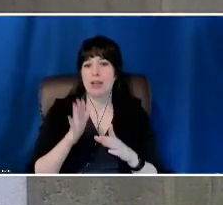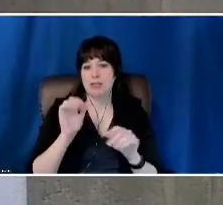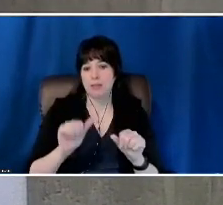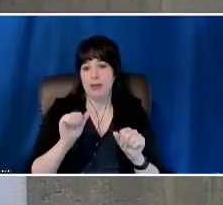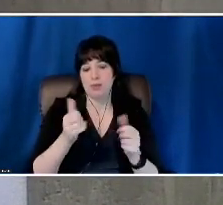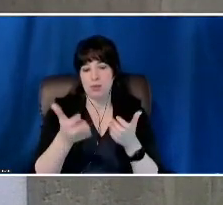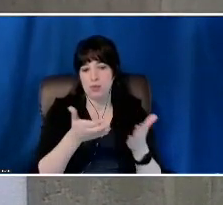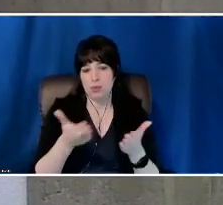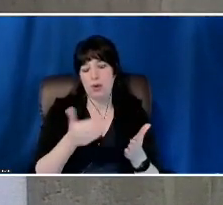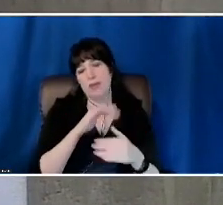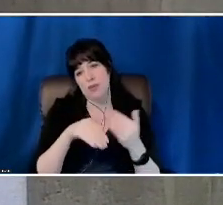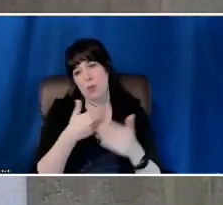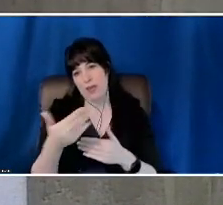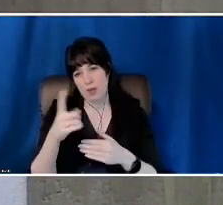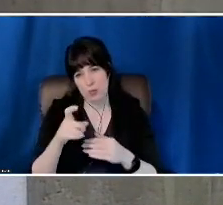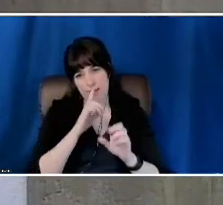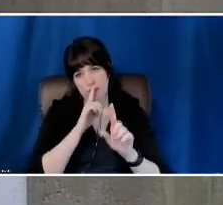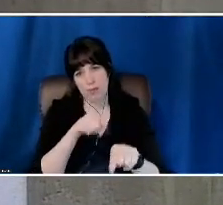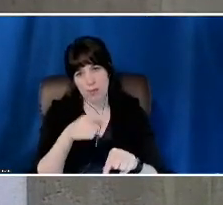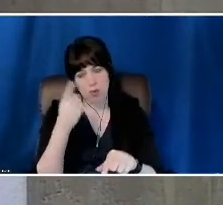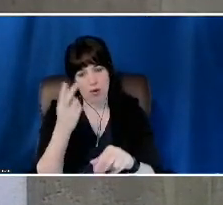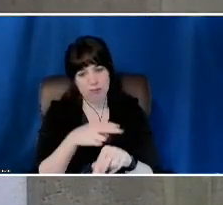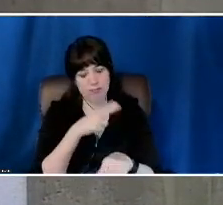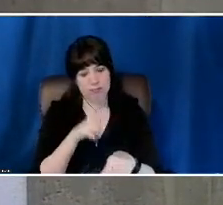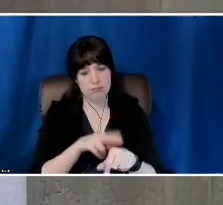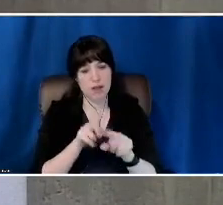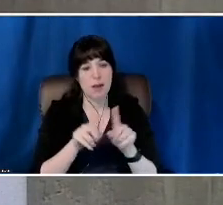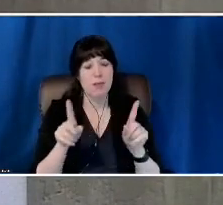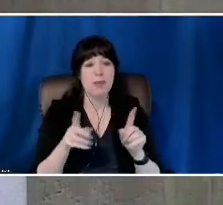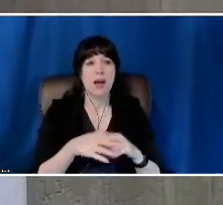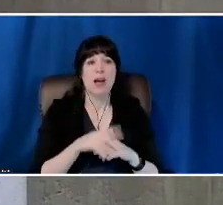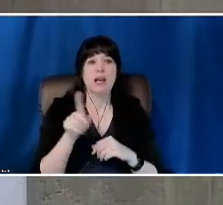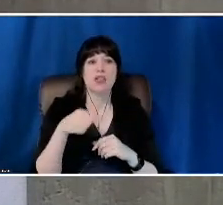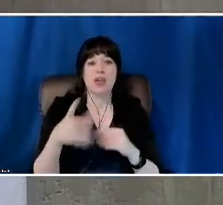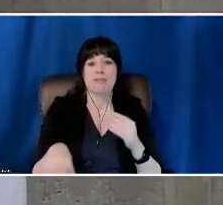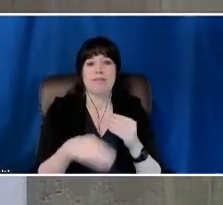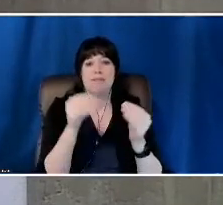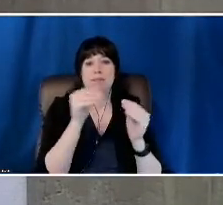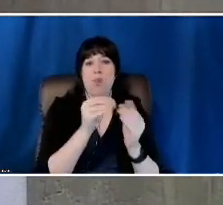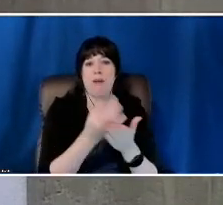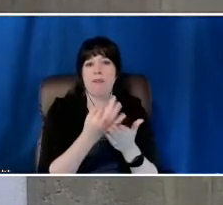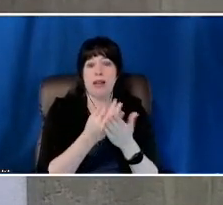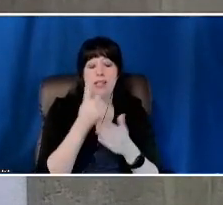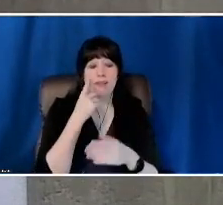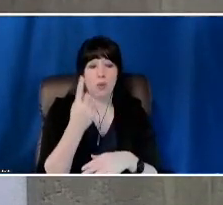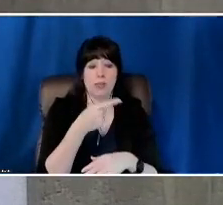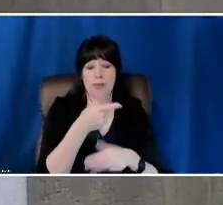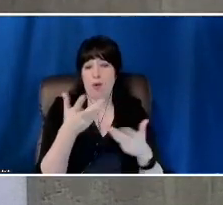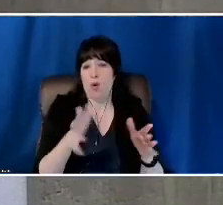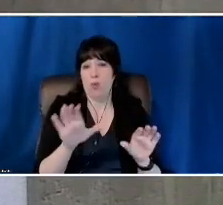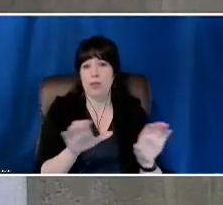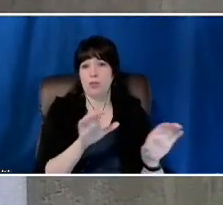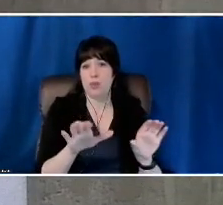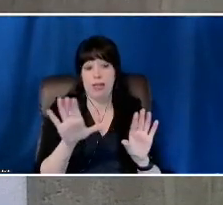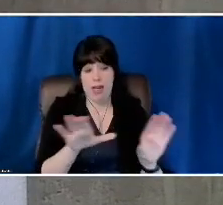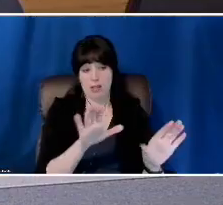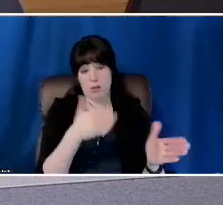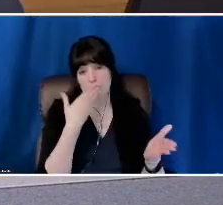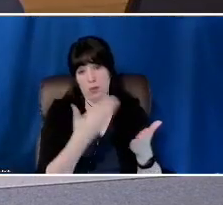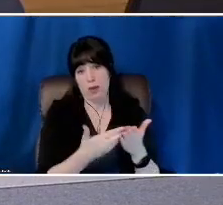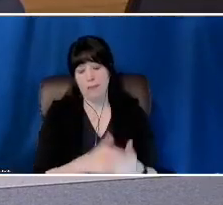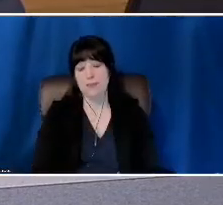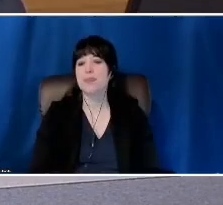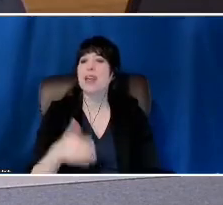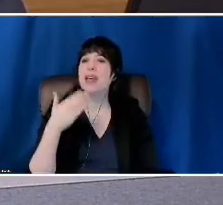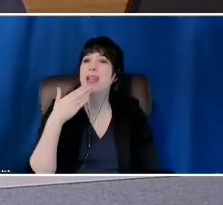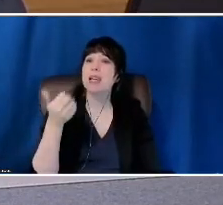to report, of course. But essentially, it's just supplemental funding for something that they're already doing and doing well. Thank you. Are there other